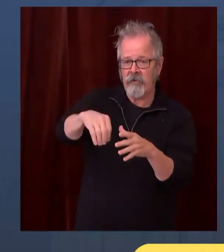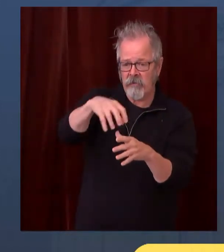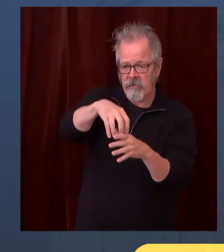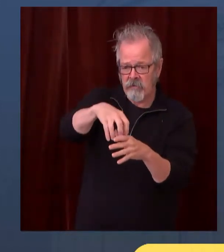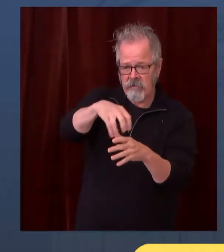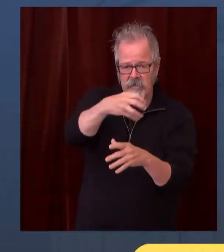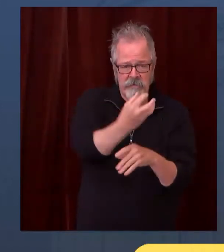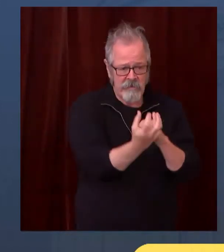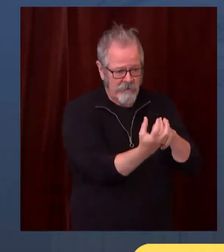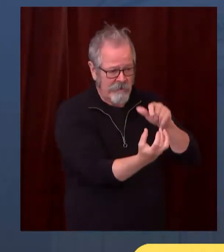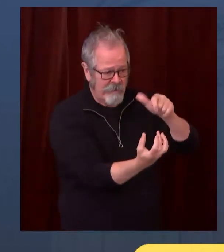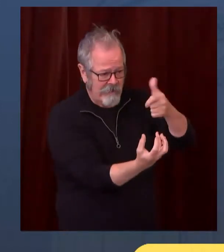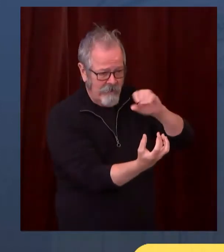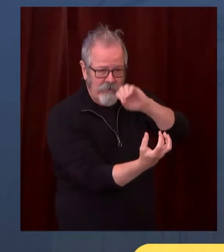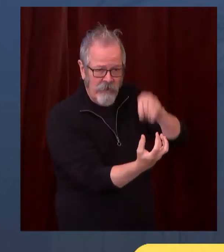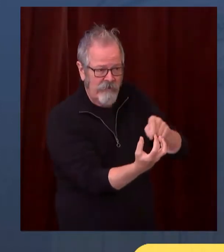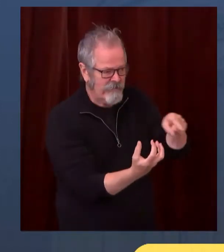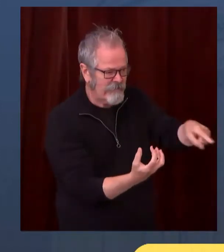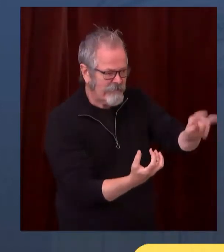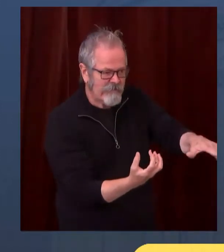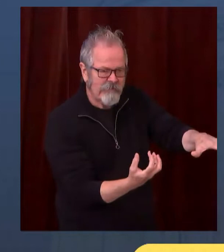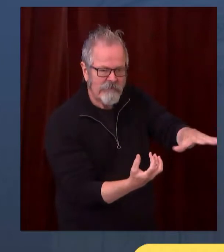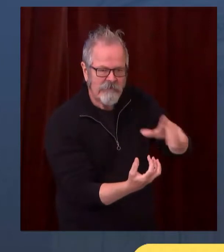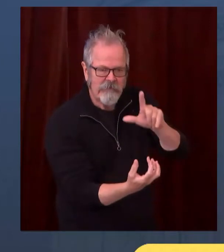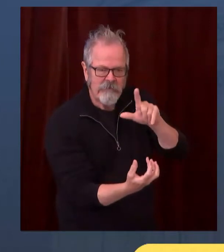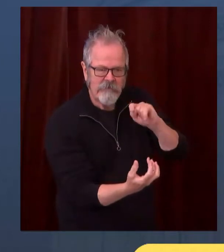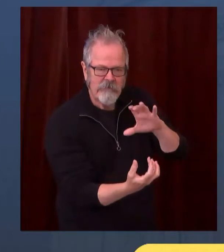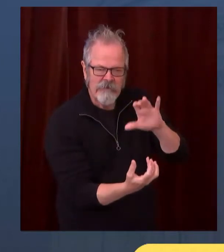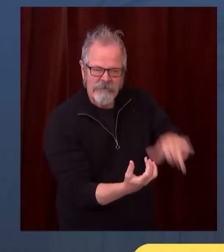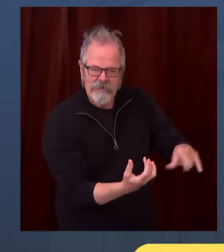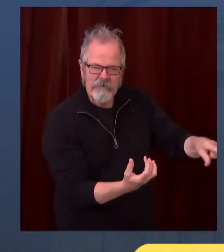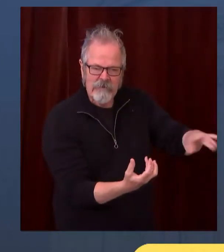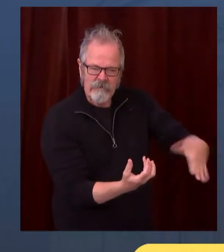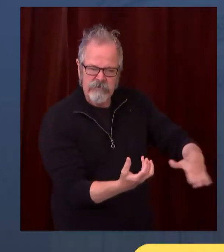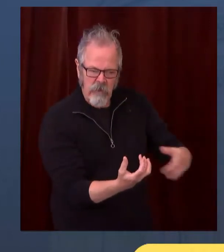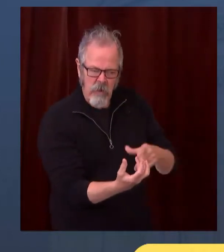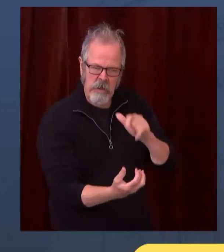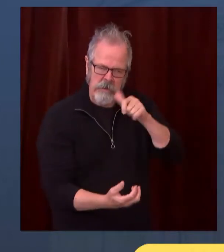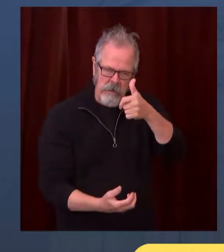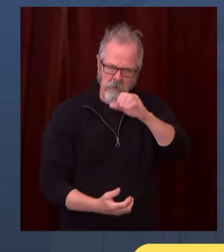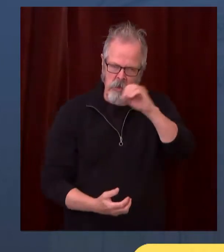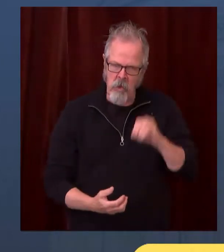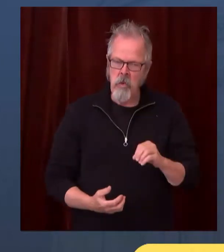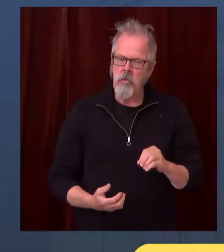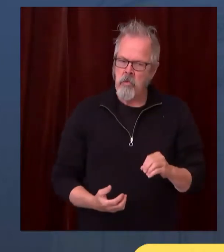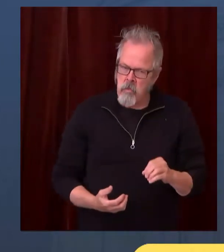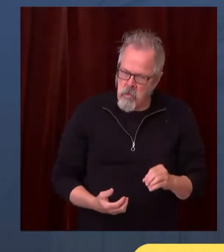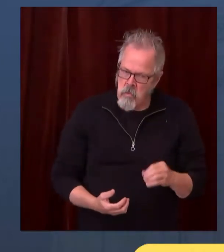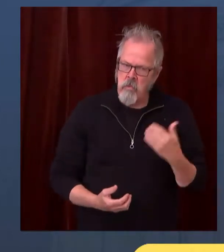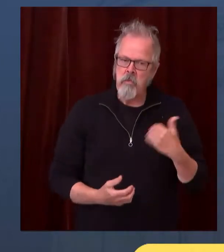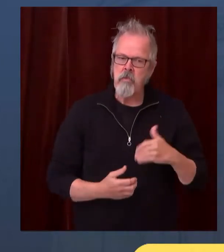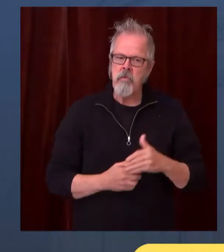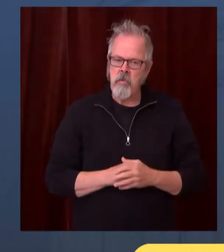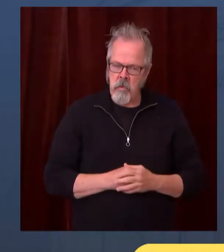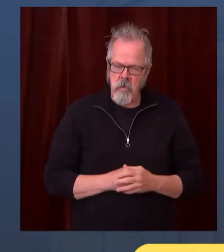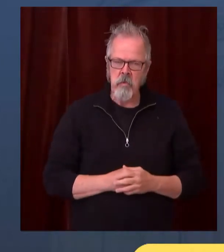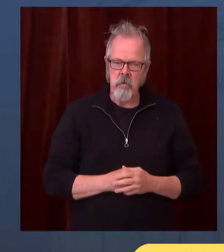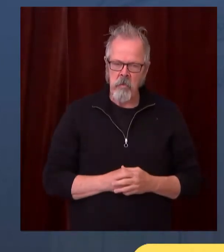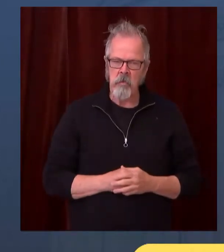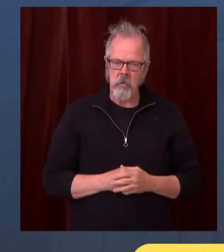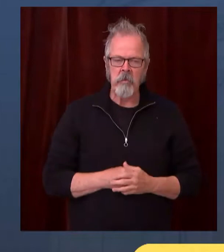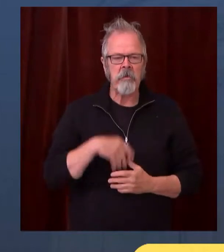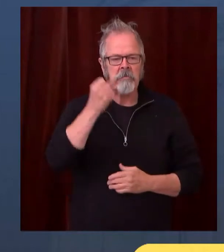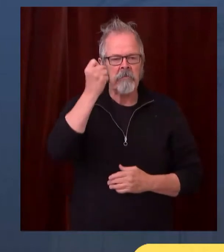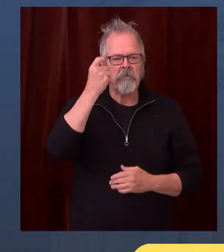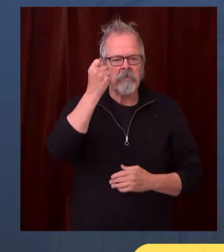these at a long-term care facility for all of those, because they've had many places they've been, but we know they were associated